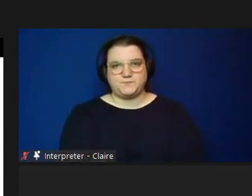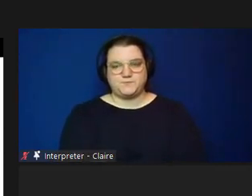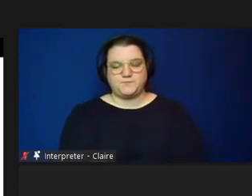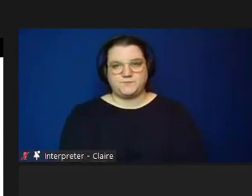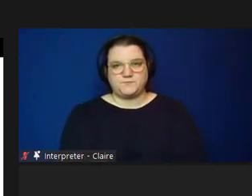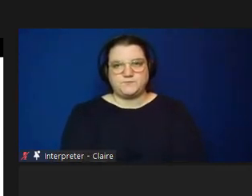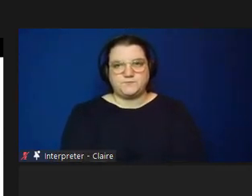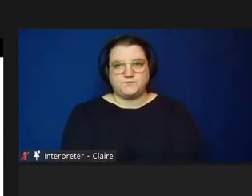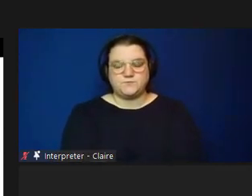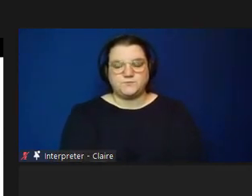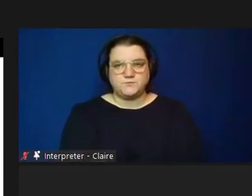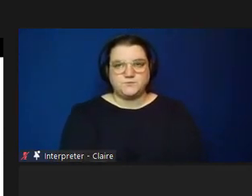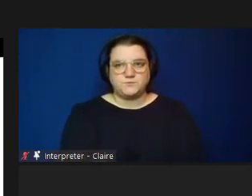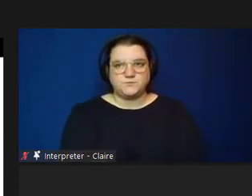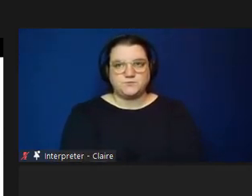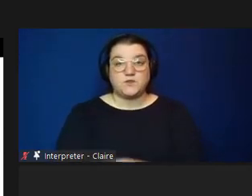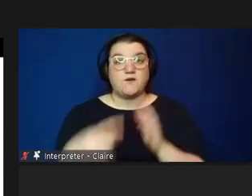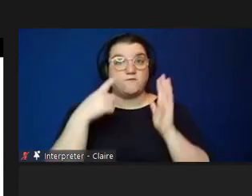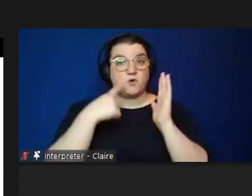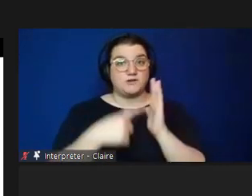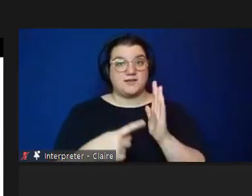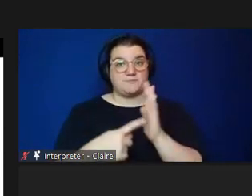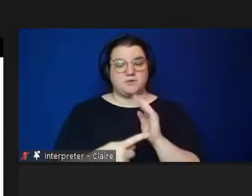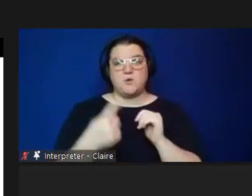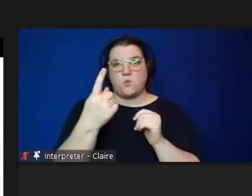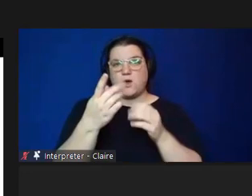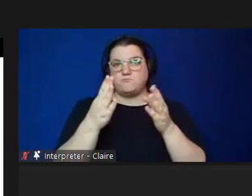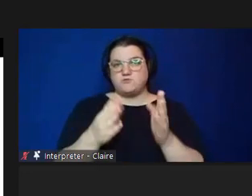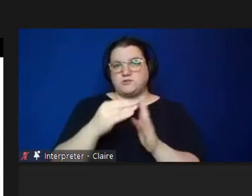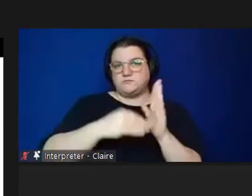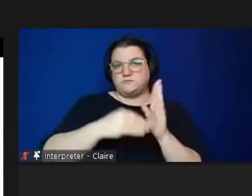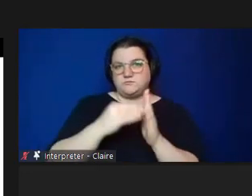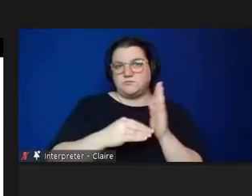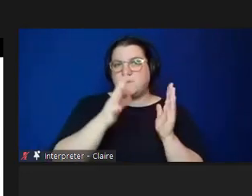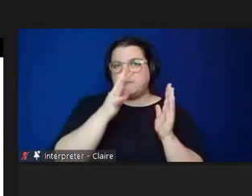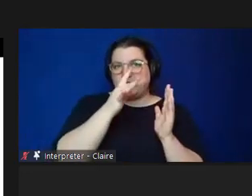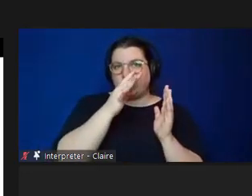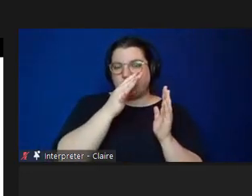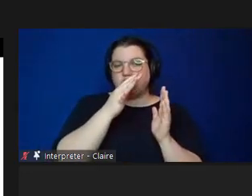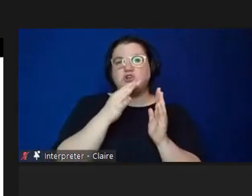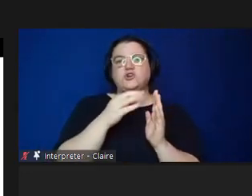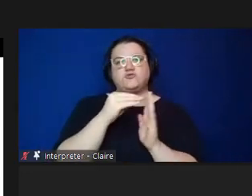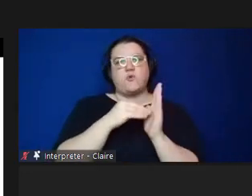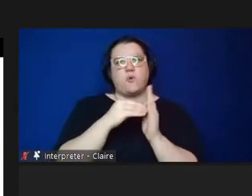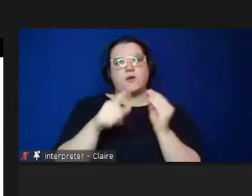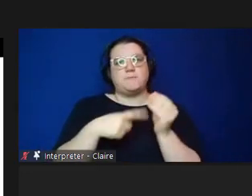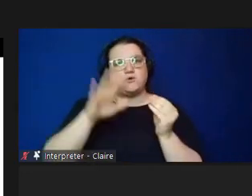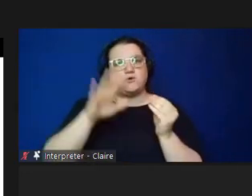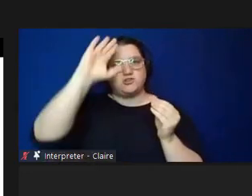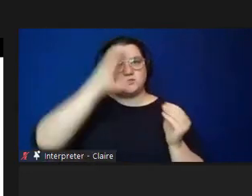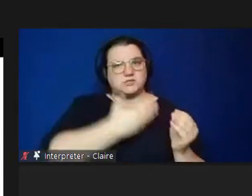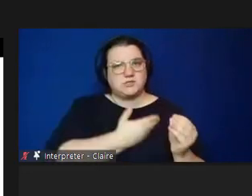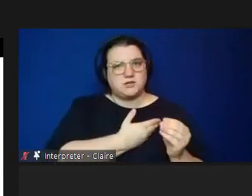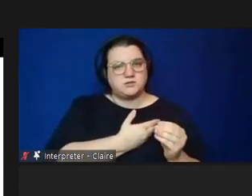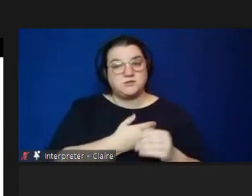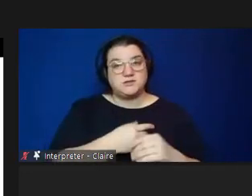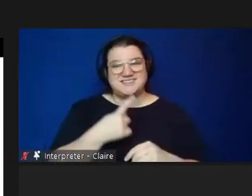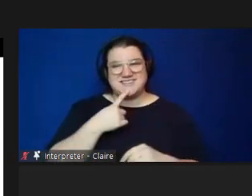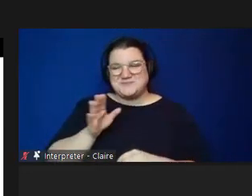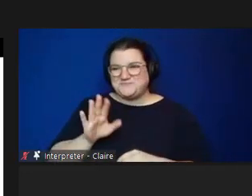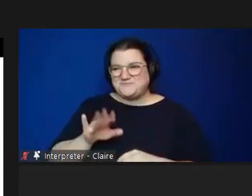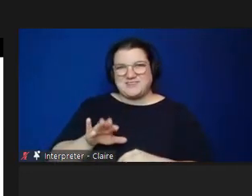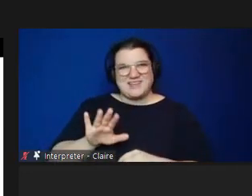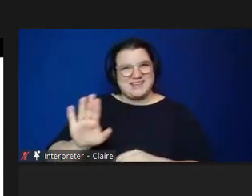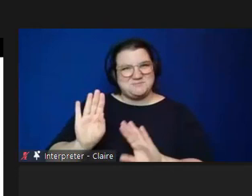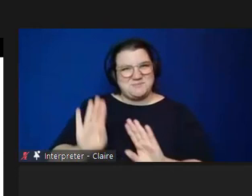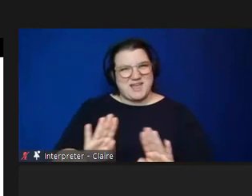had one mother writing in about her son, and she wrote, his behavior has changed